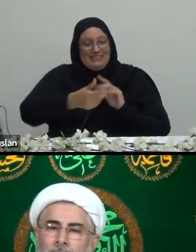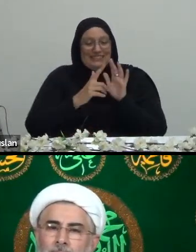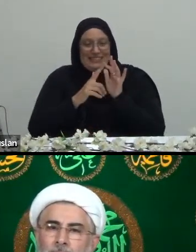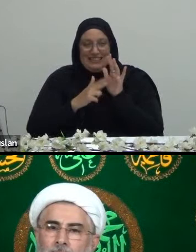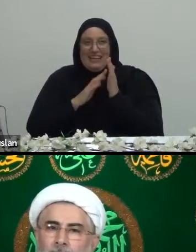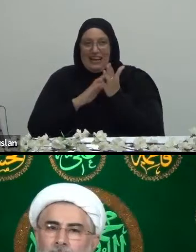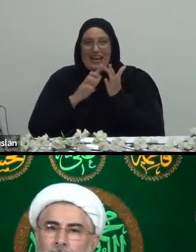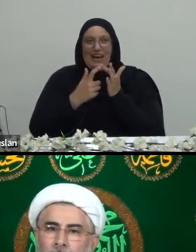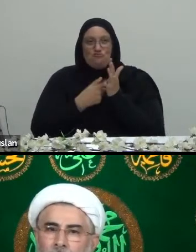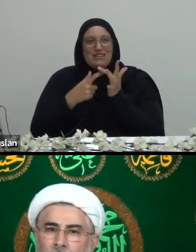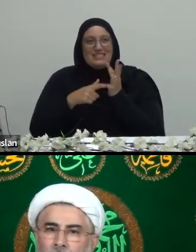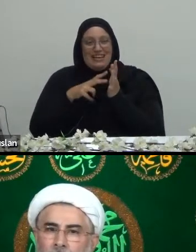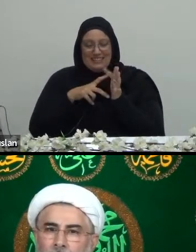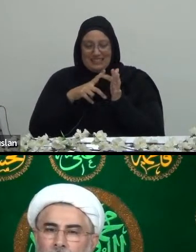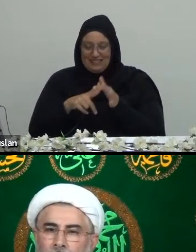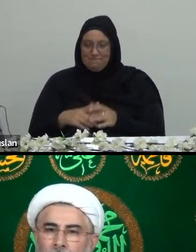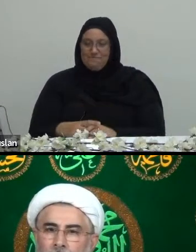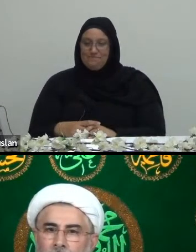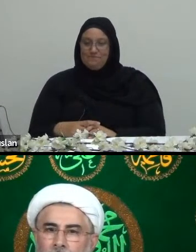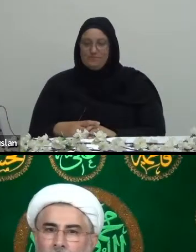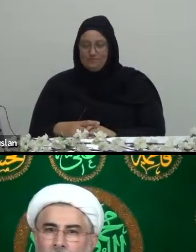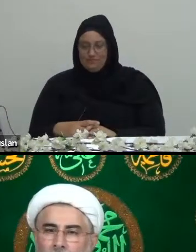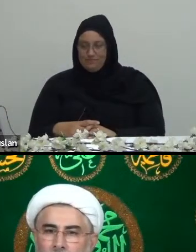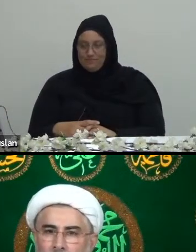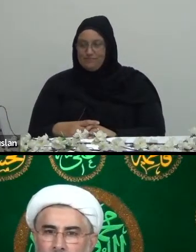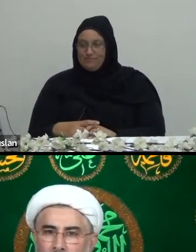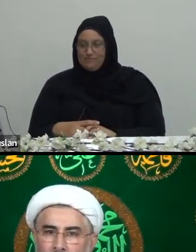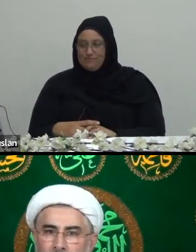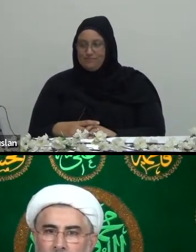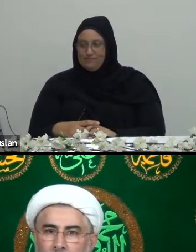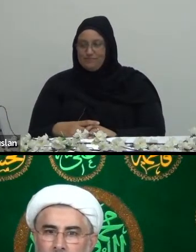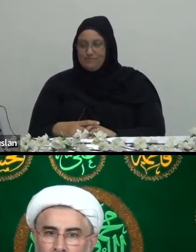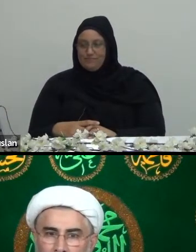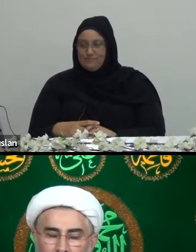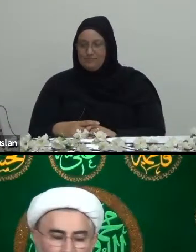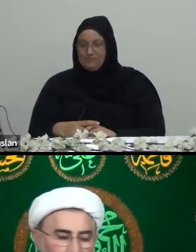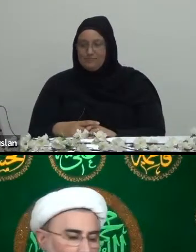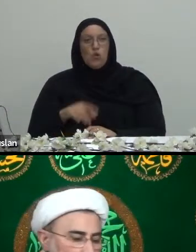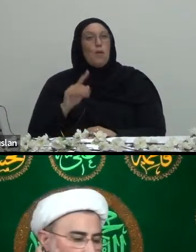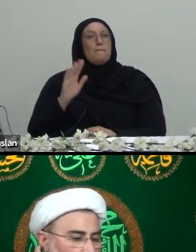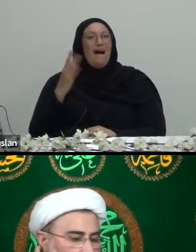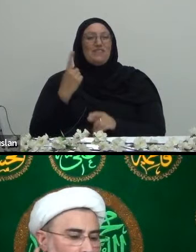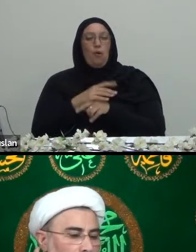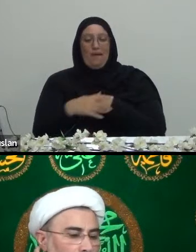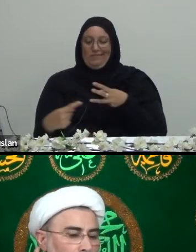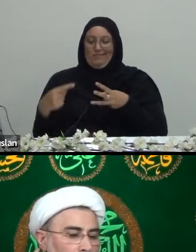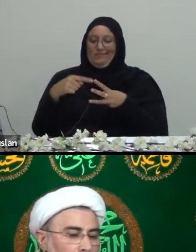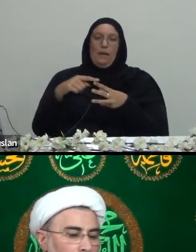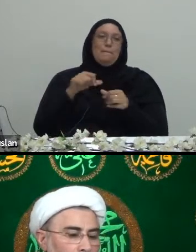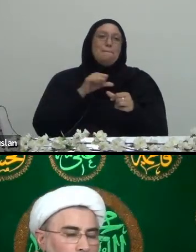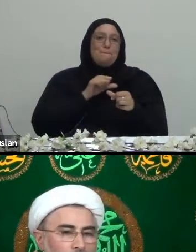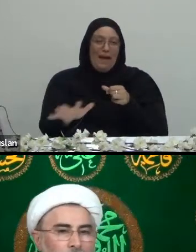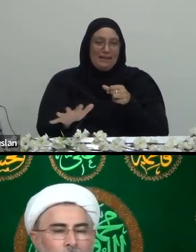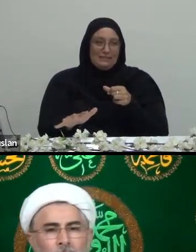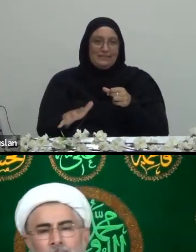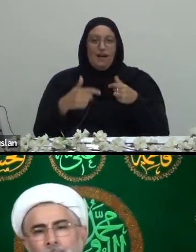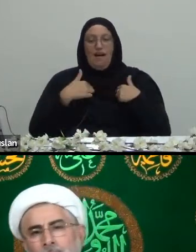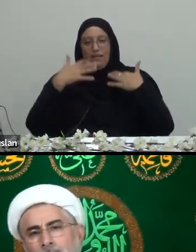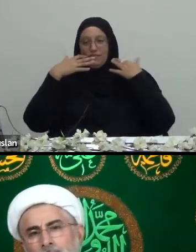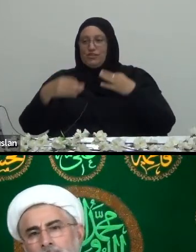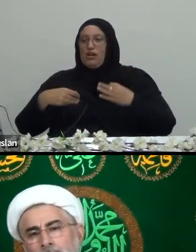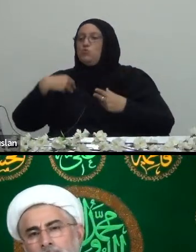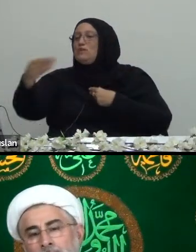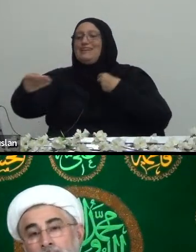ideal scenario, which is to distribute things before you pass. Can we use